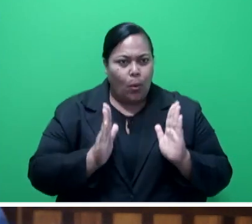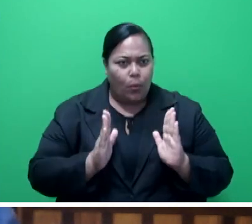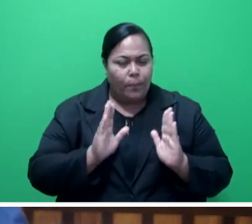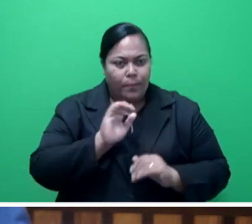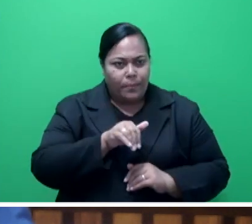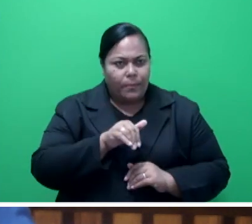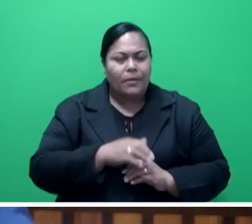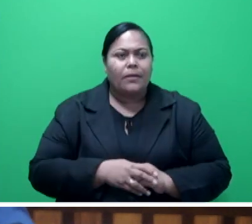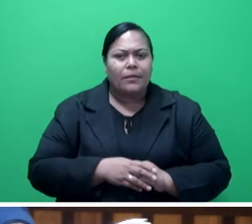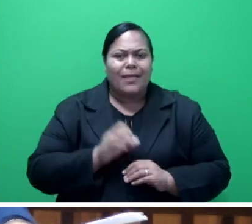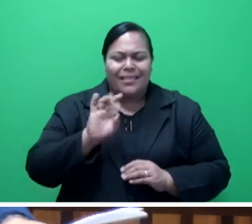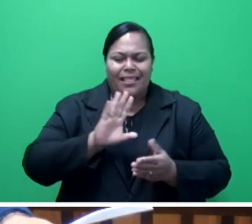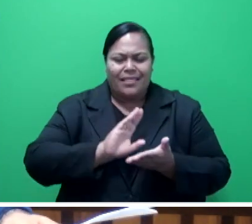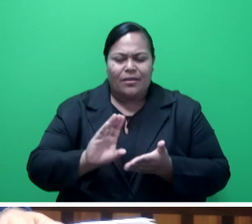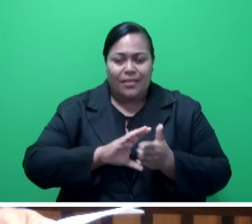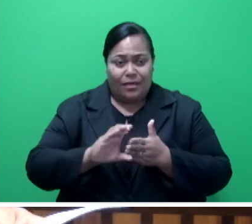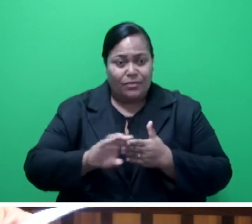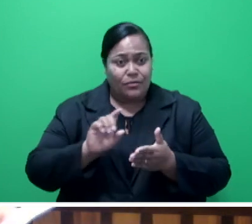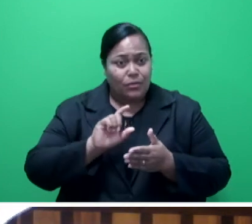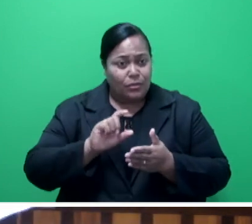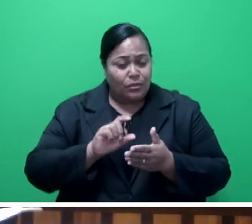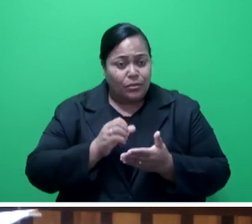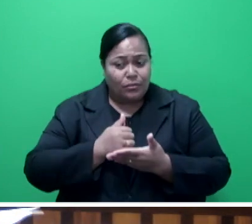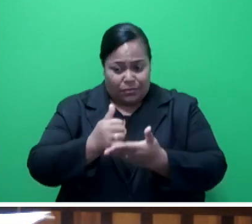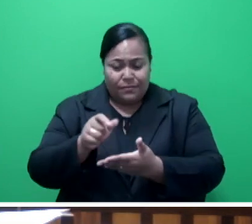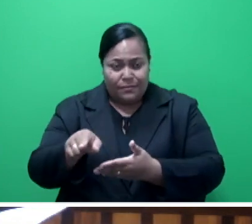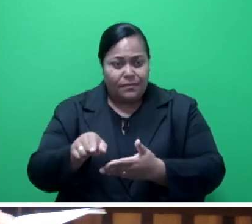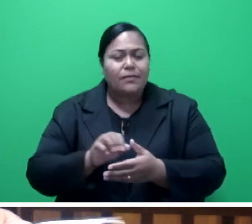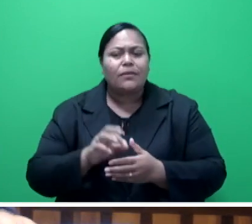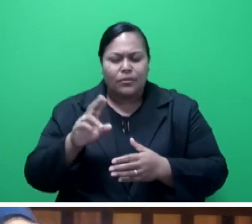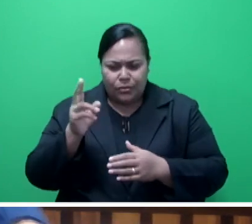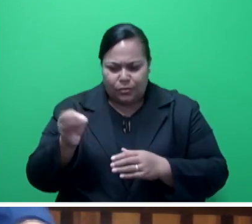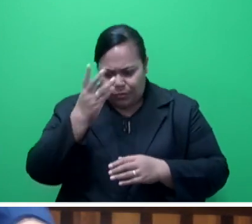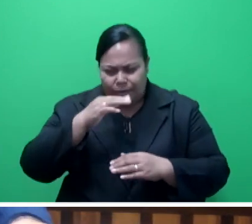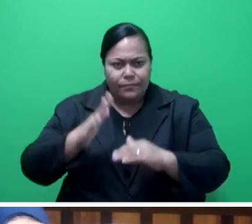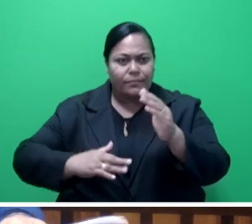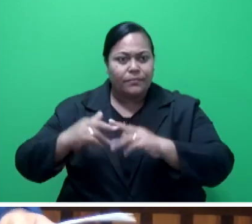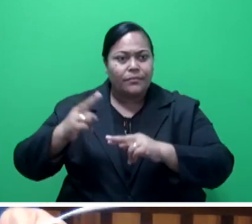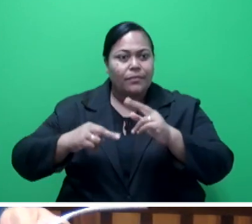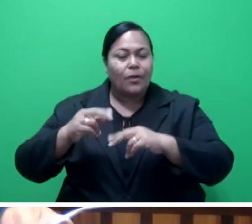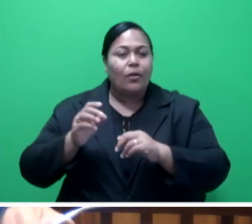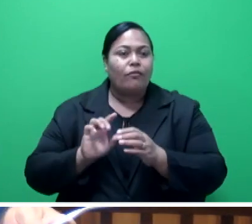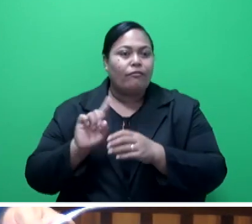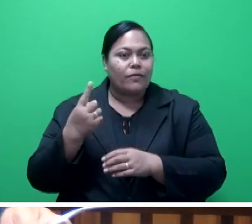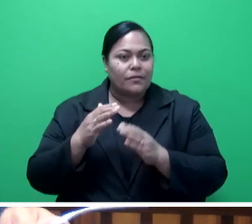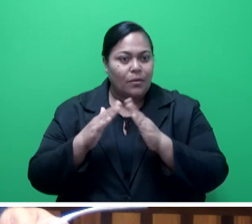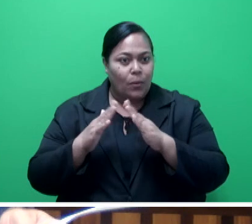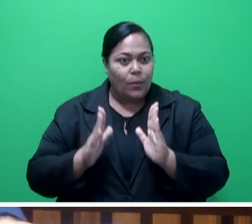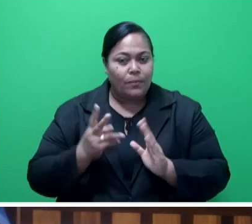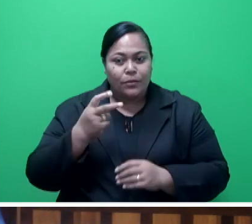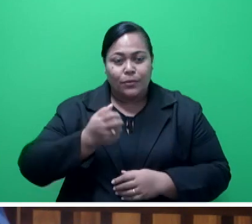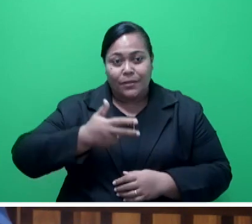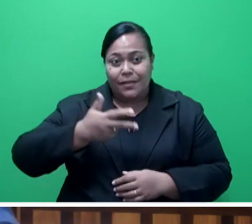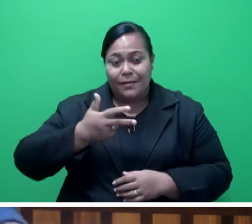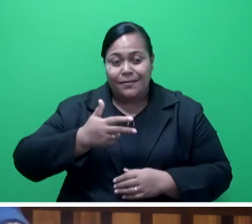with annual household income of $50,000 or below who are constructing their first home. In 2018, sir, this was further expanded